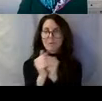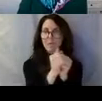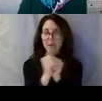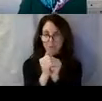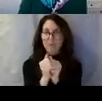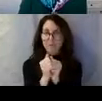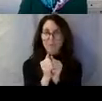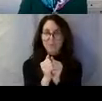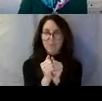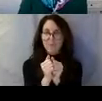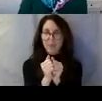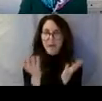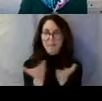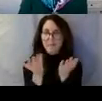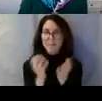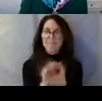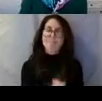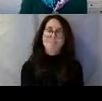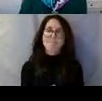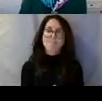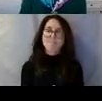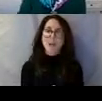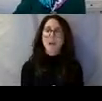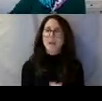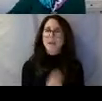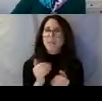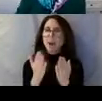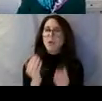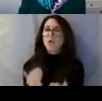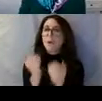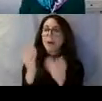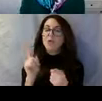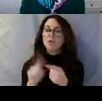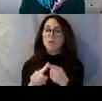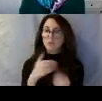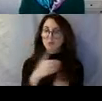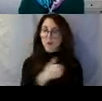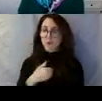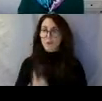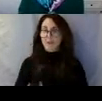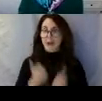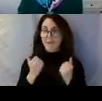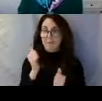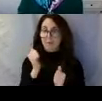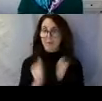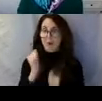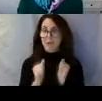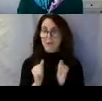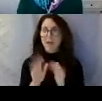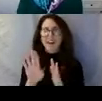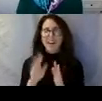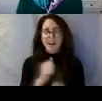to basically deliver recommendations to Toronto's live performance companies. And when I say live performance, I'm really kind of